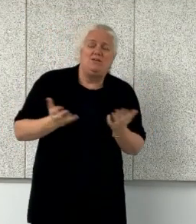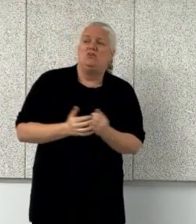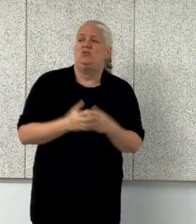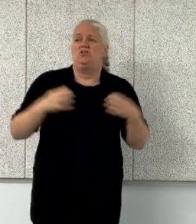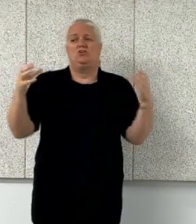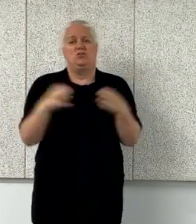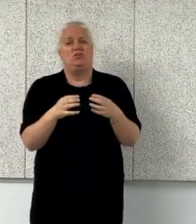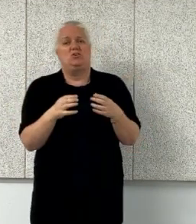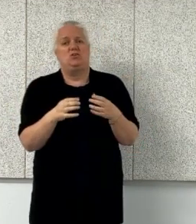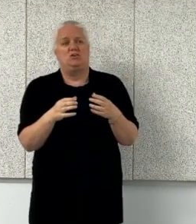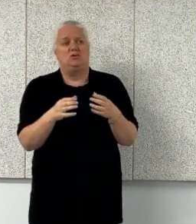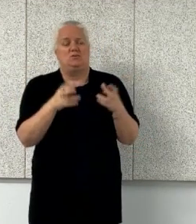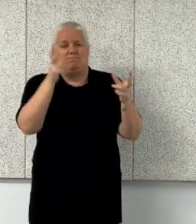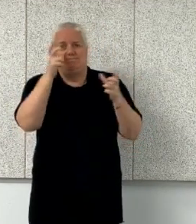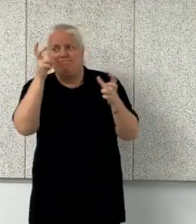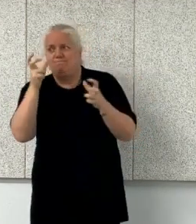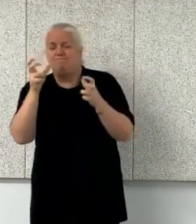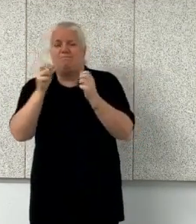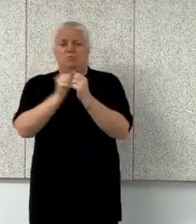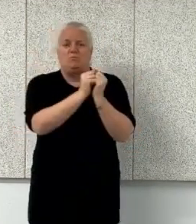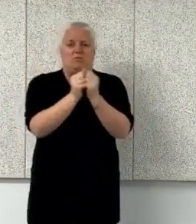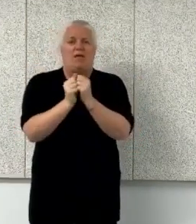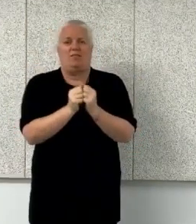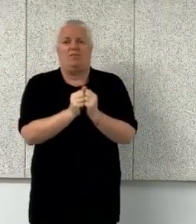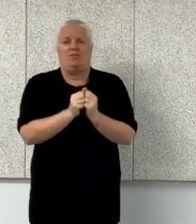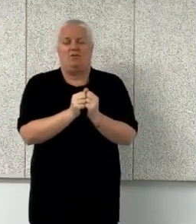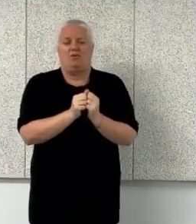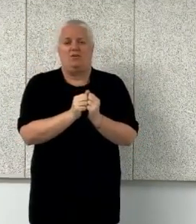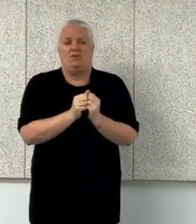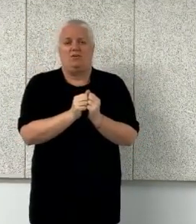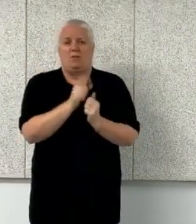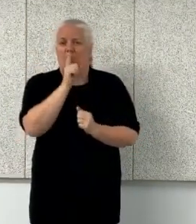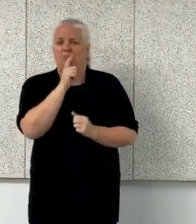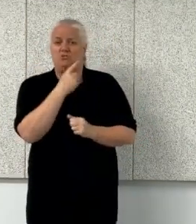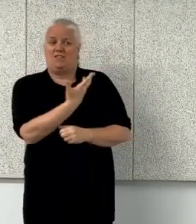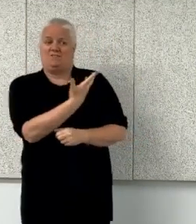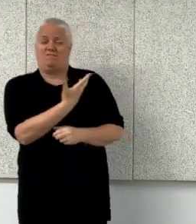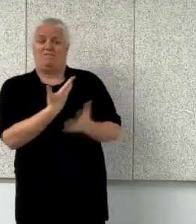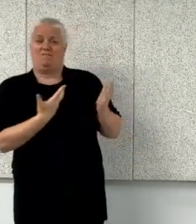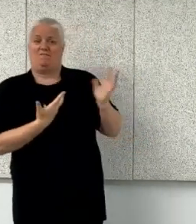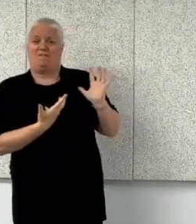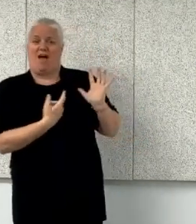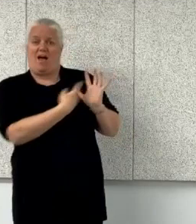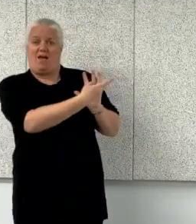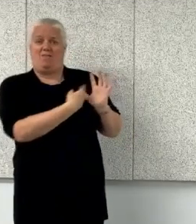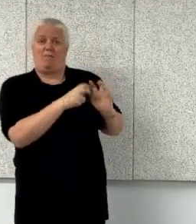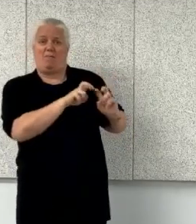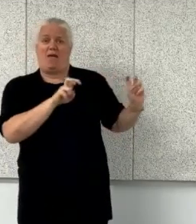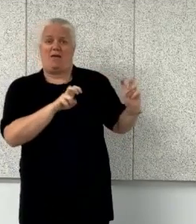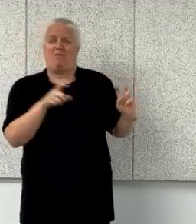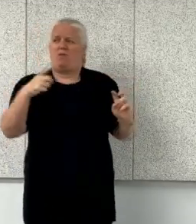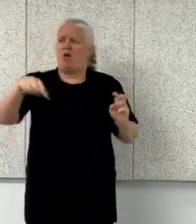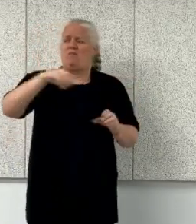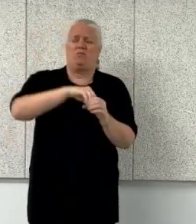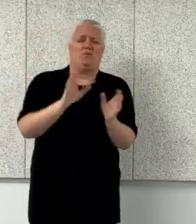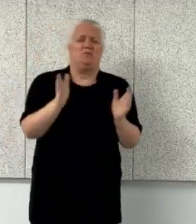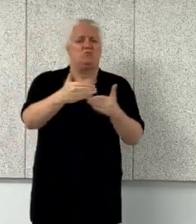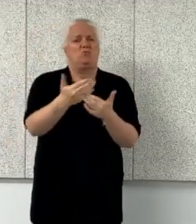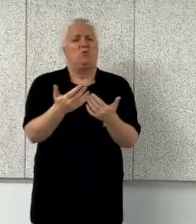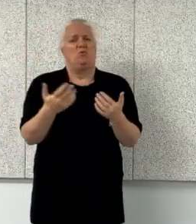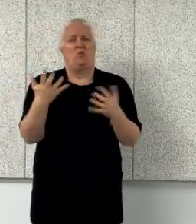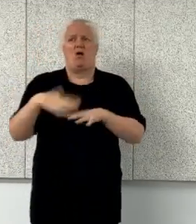is that we are all here together. And I don't mean these five people, although I love all these people. But I mean all of us in this room and in the sort of greater landscape of the work that we